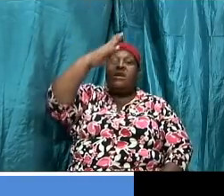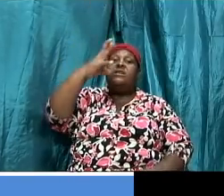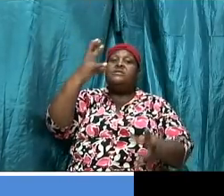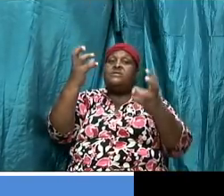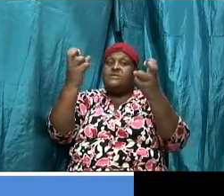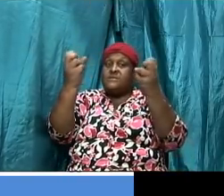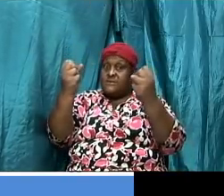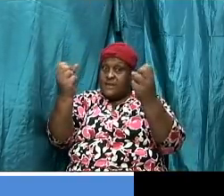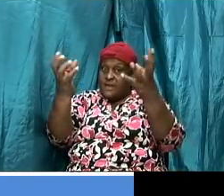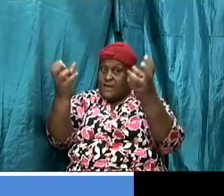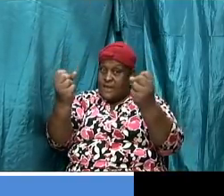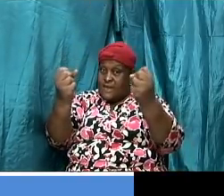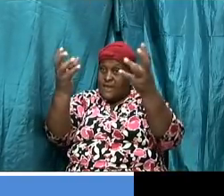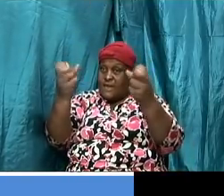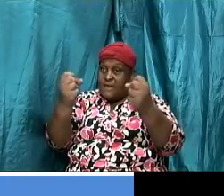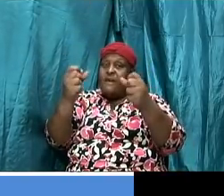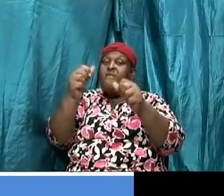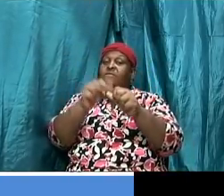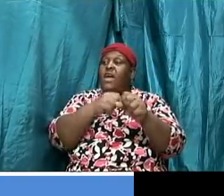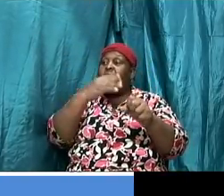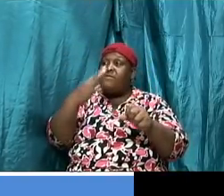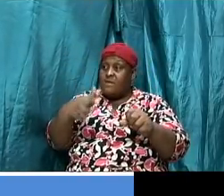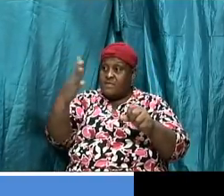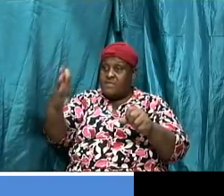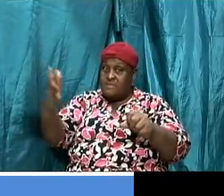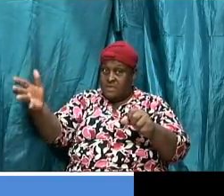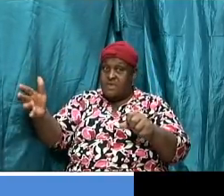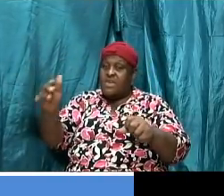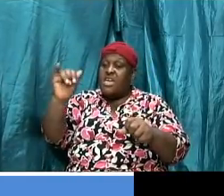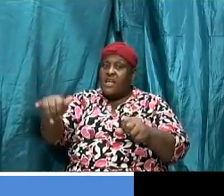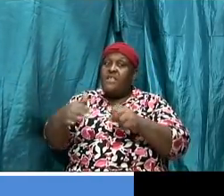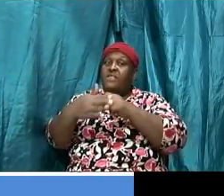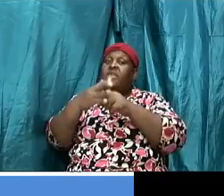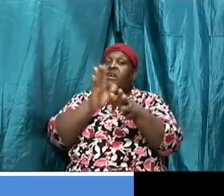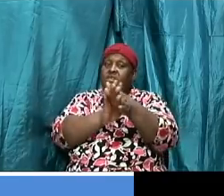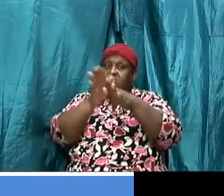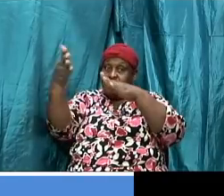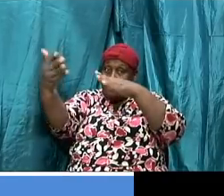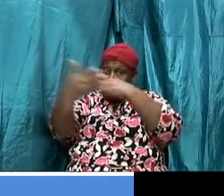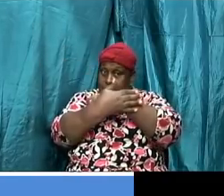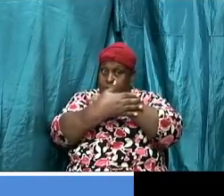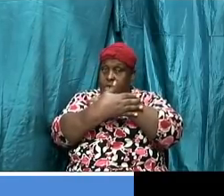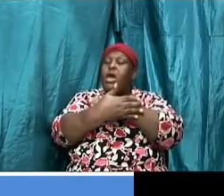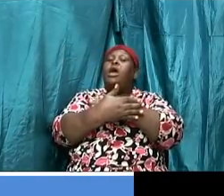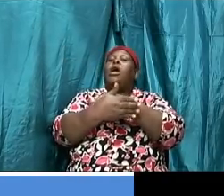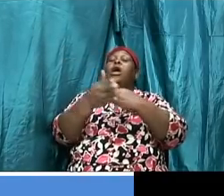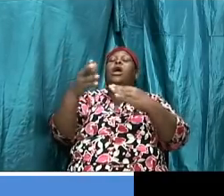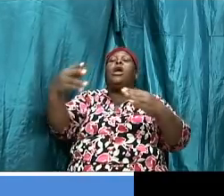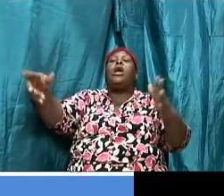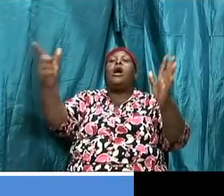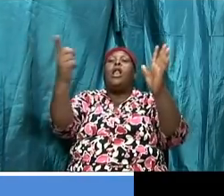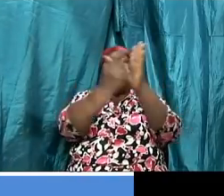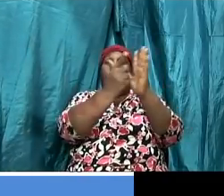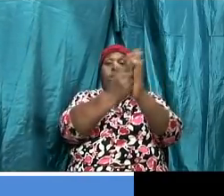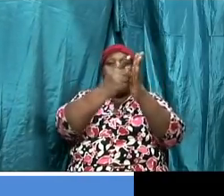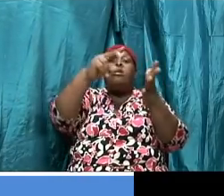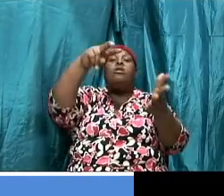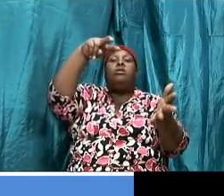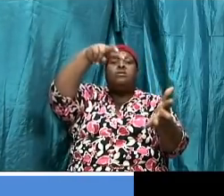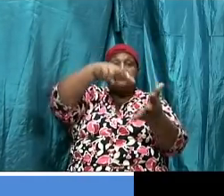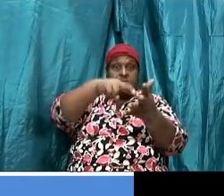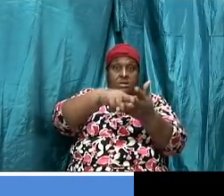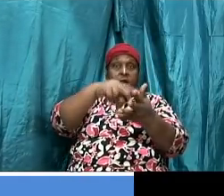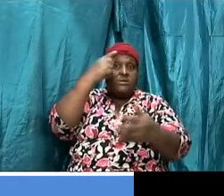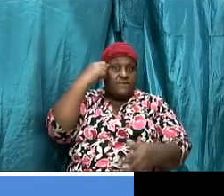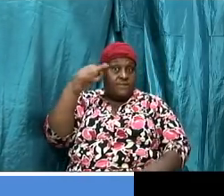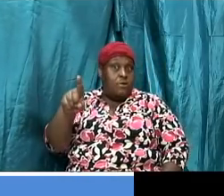symbol of everything that Jamaica's constitution stands for. Have you ever watched